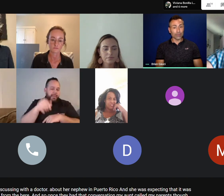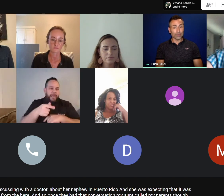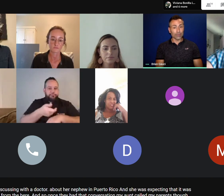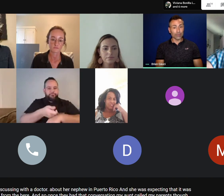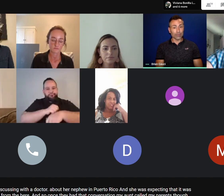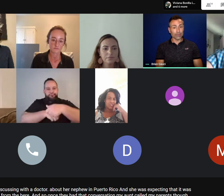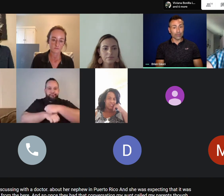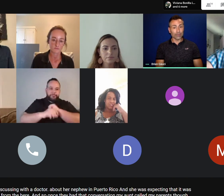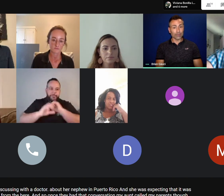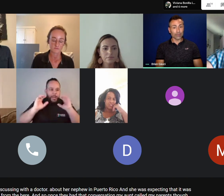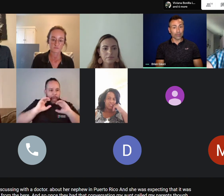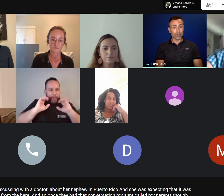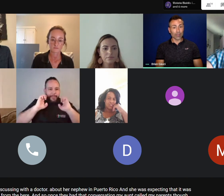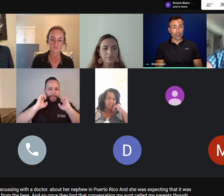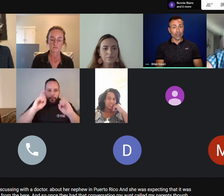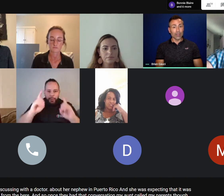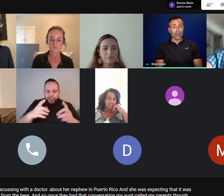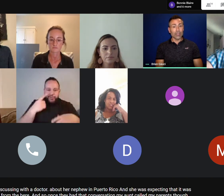deaf.